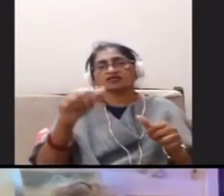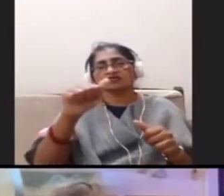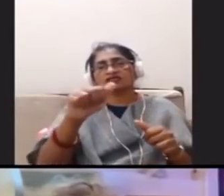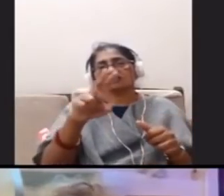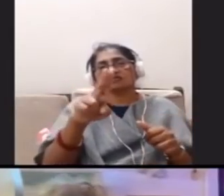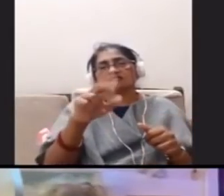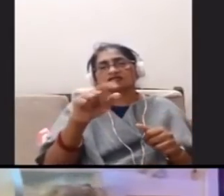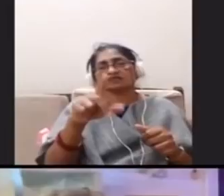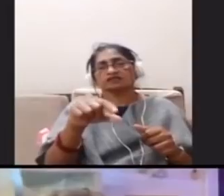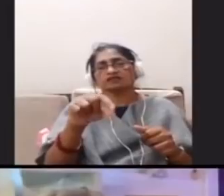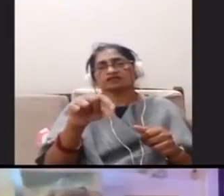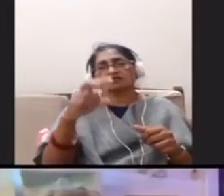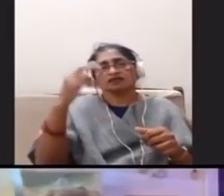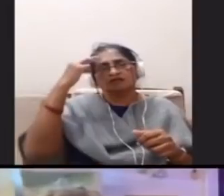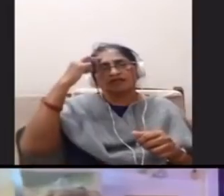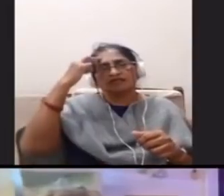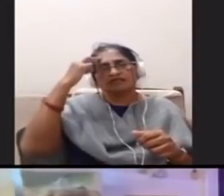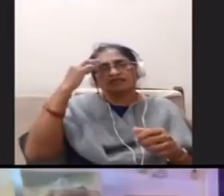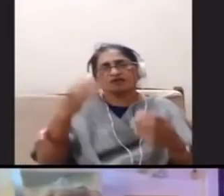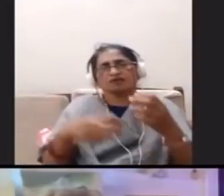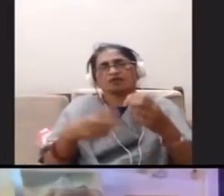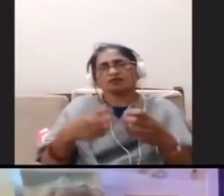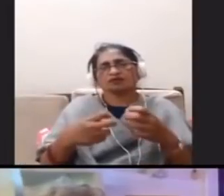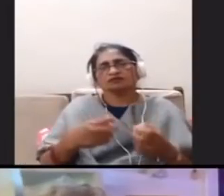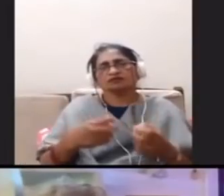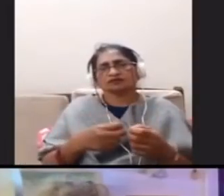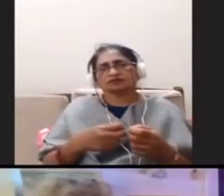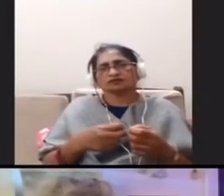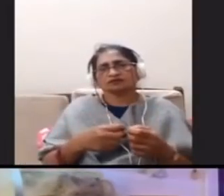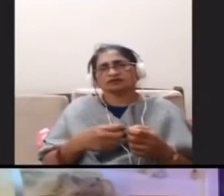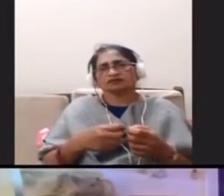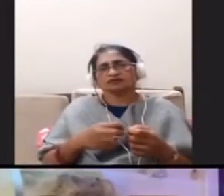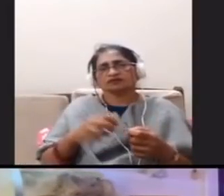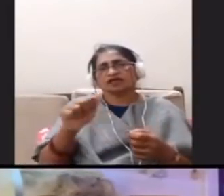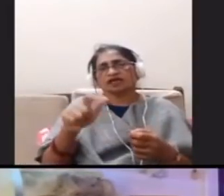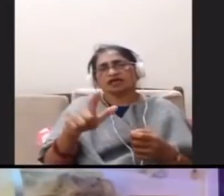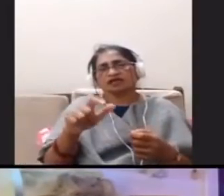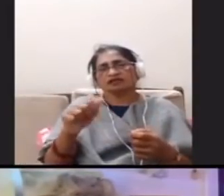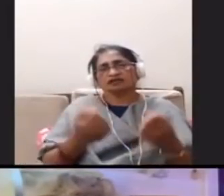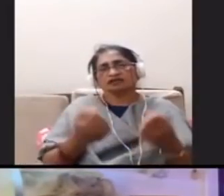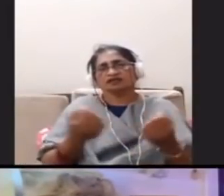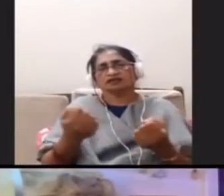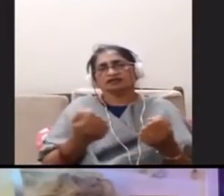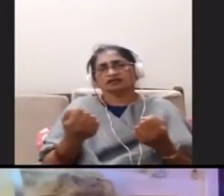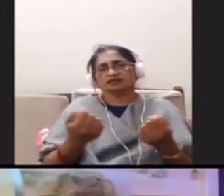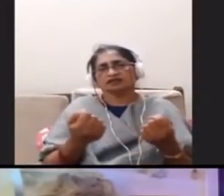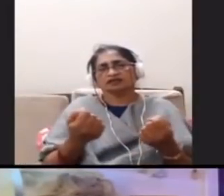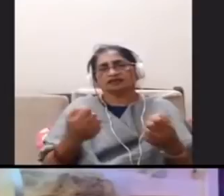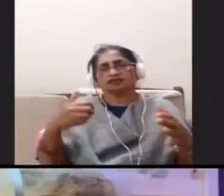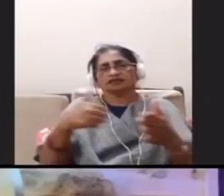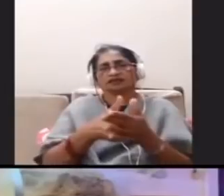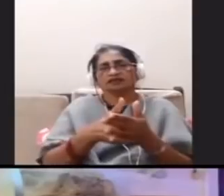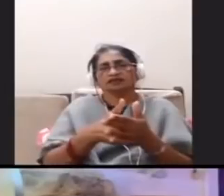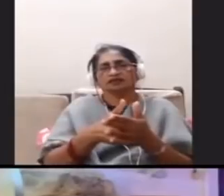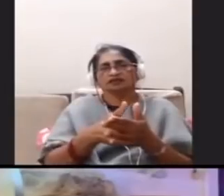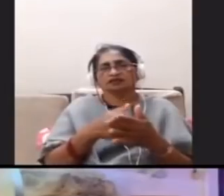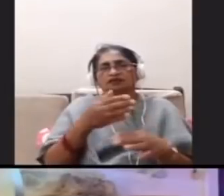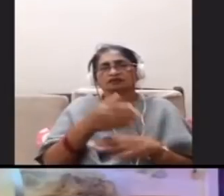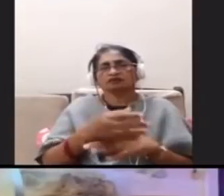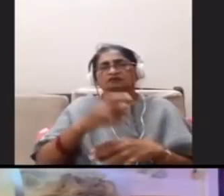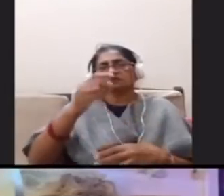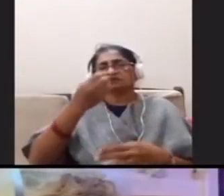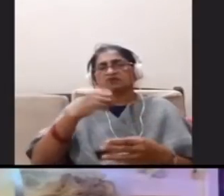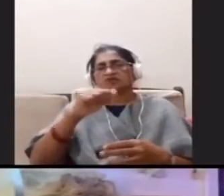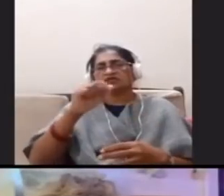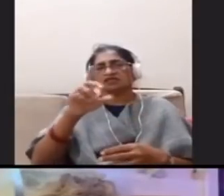with mental health issues, unfortunately, Alison's son died tragically of an accidental drug overdose. Alison